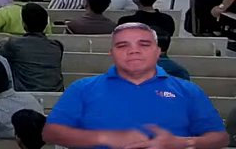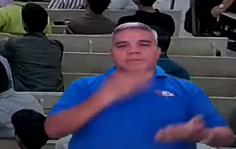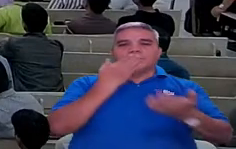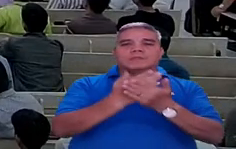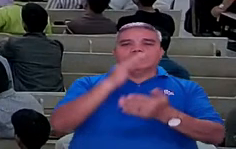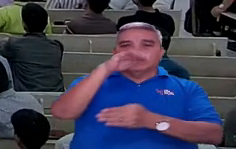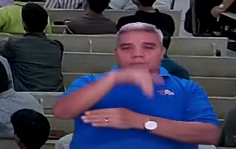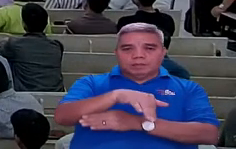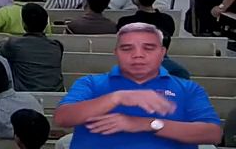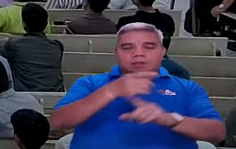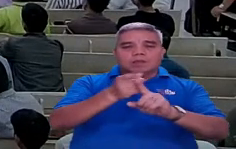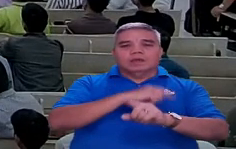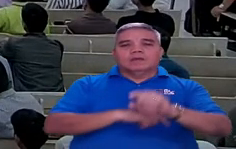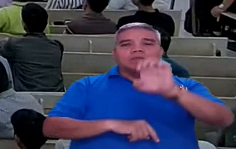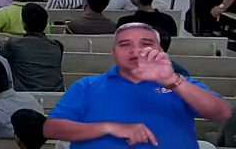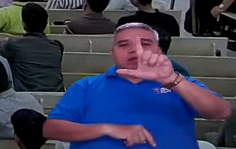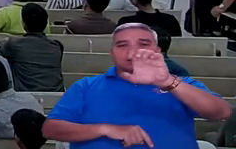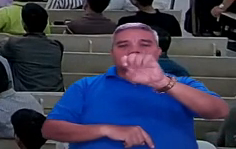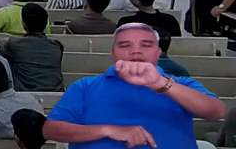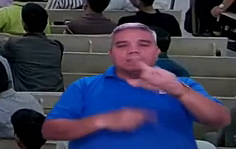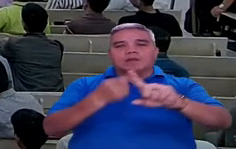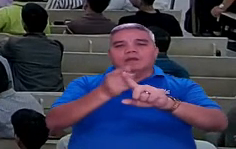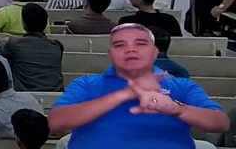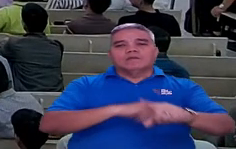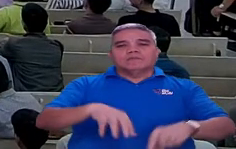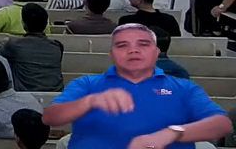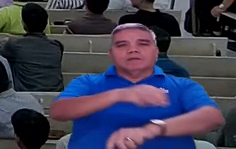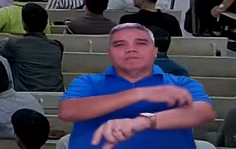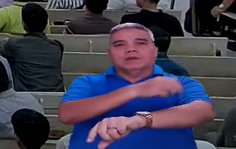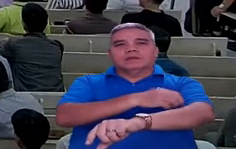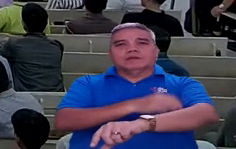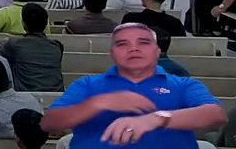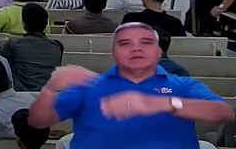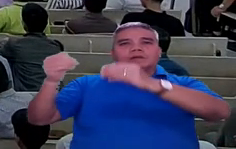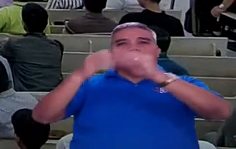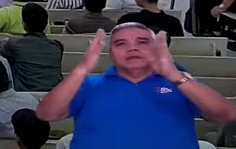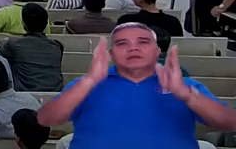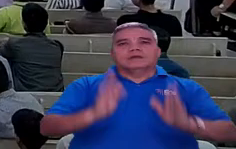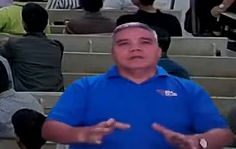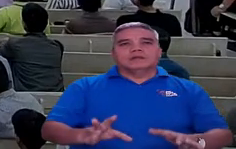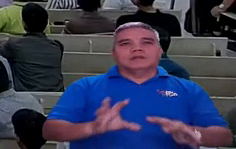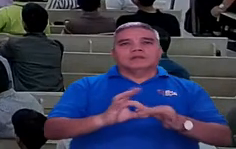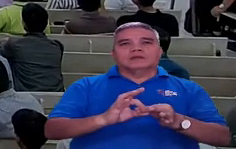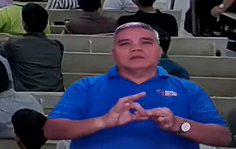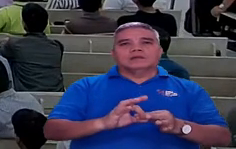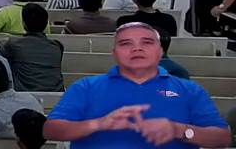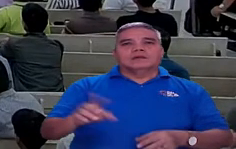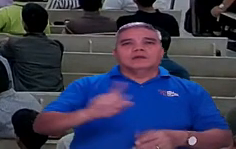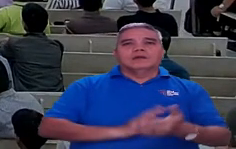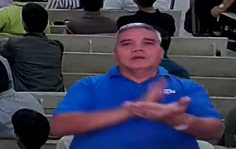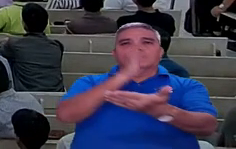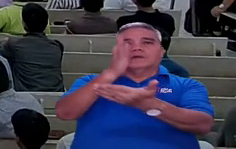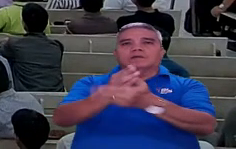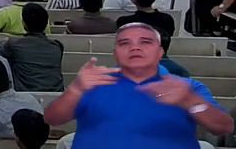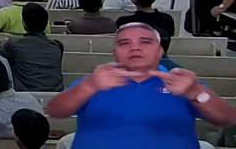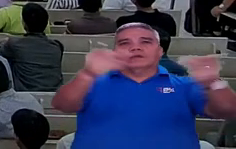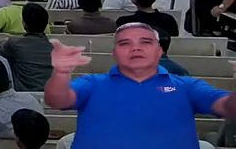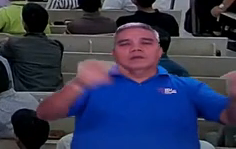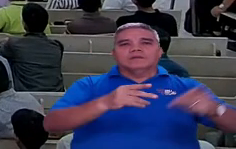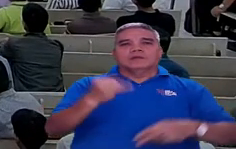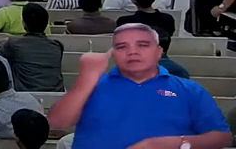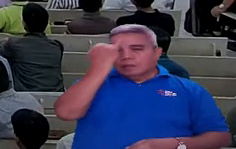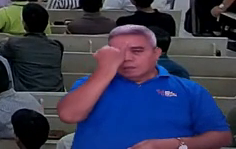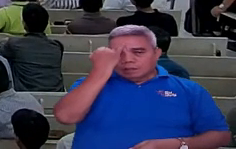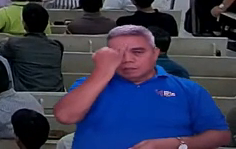Good evening po. I am Kaela Pedraza, and I'm from Bethany Baptist Church, Makati, under the leadership of Pastor Gerardo G. Nable. And I am going to the field of